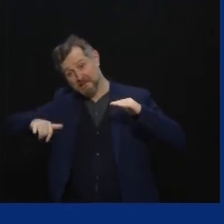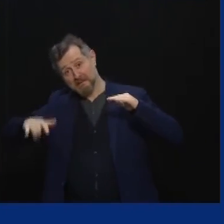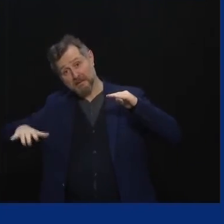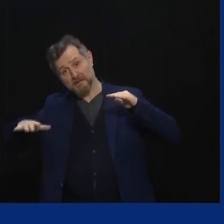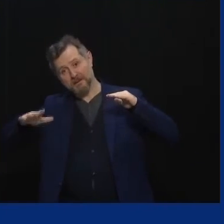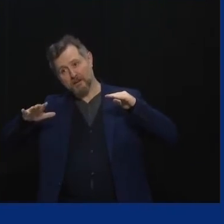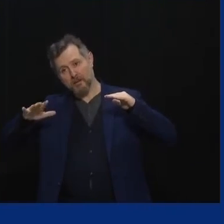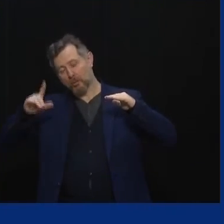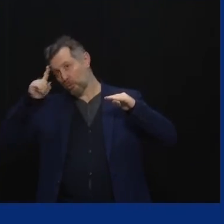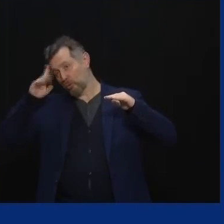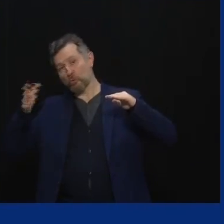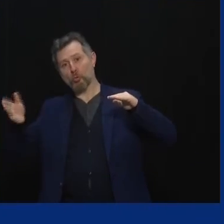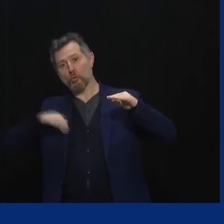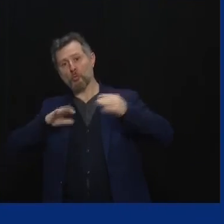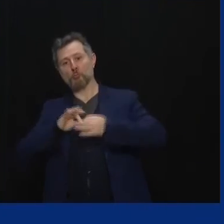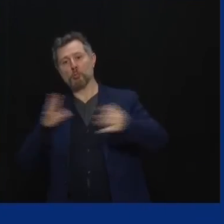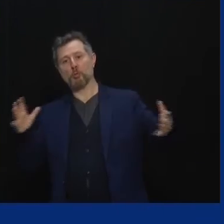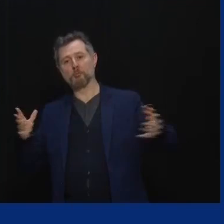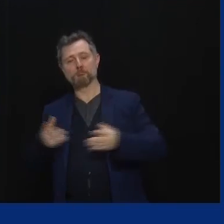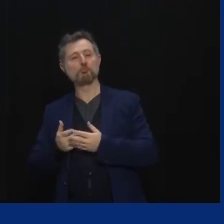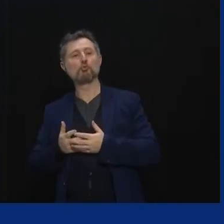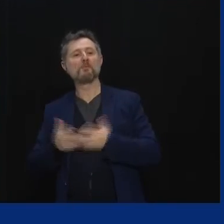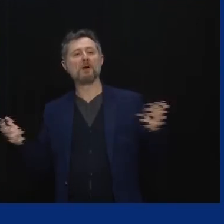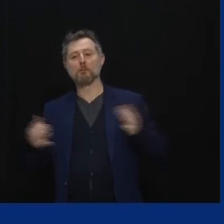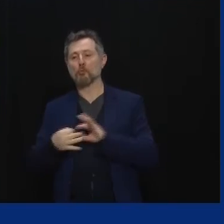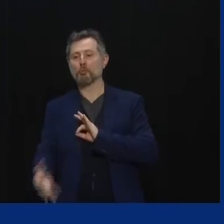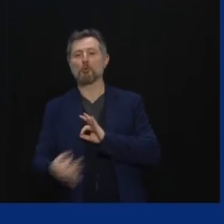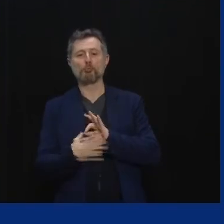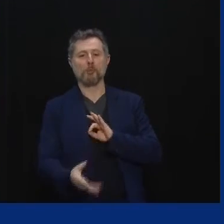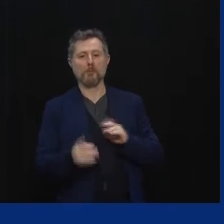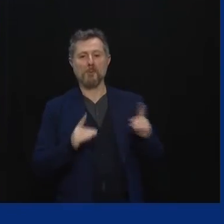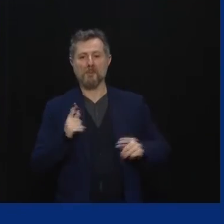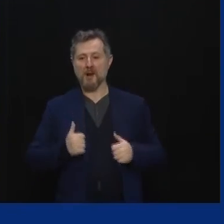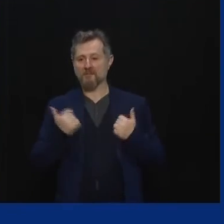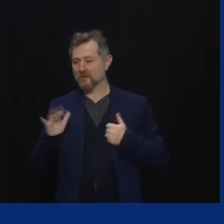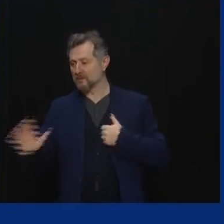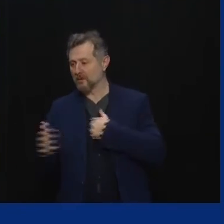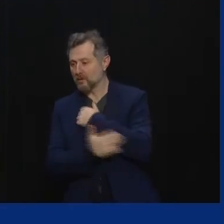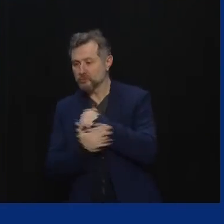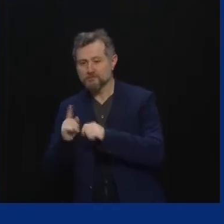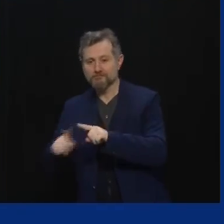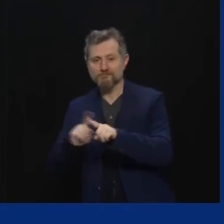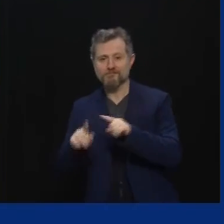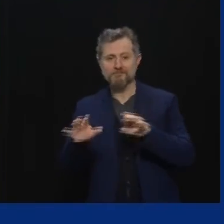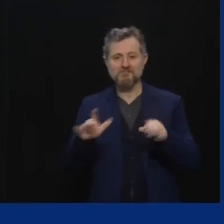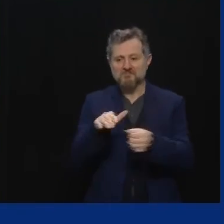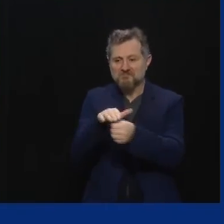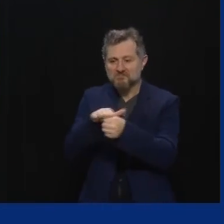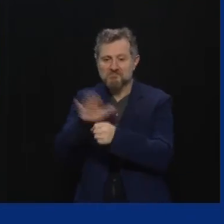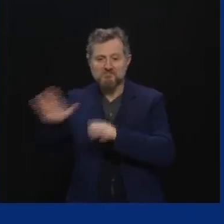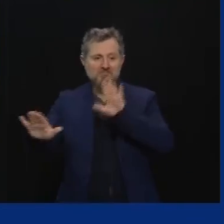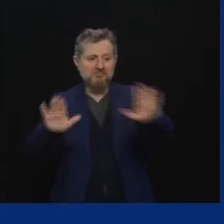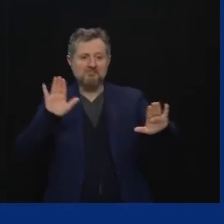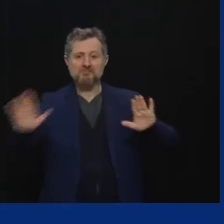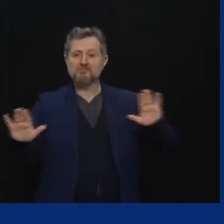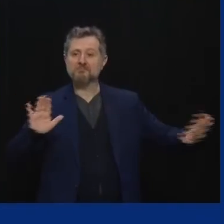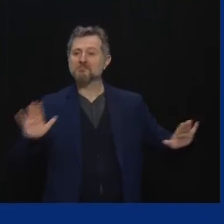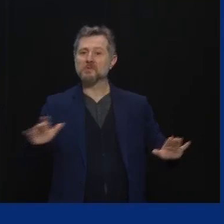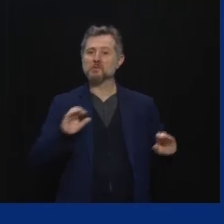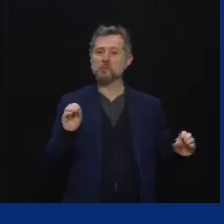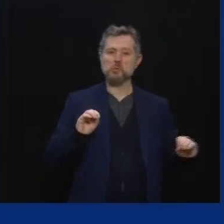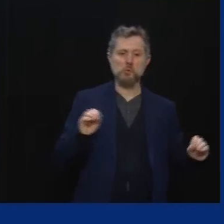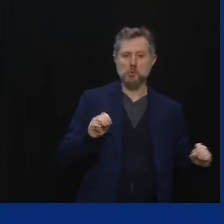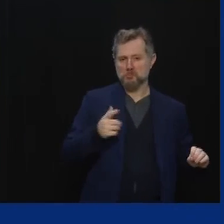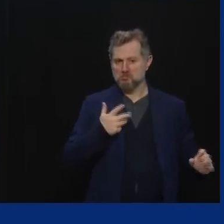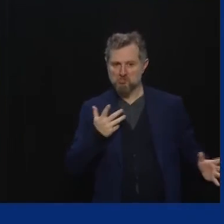trusting relationships that they've built with the people who live in their counties or other jurisdictions, and loses the know-how.